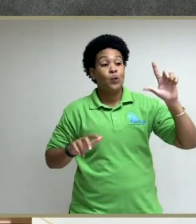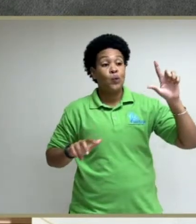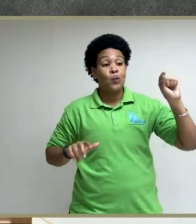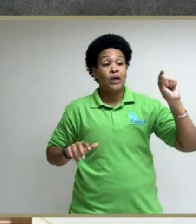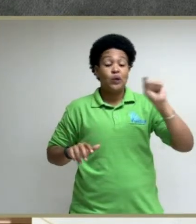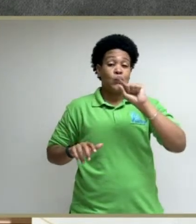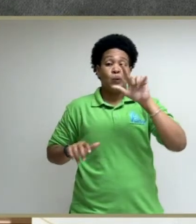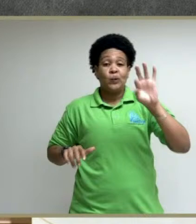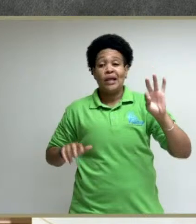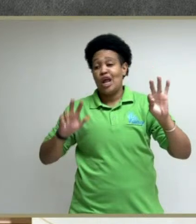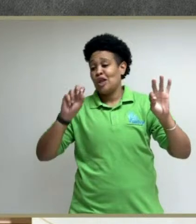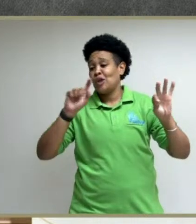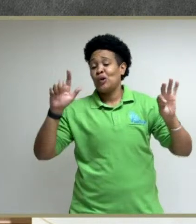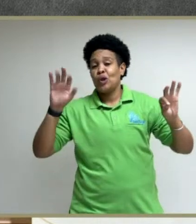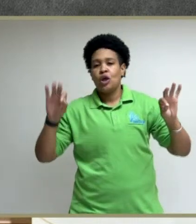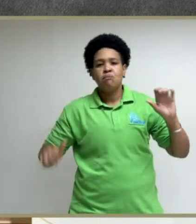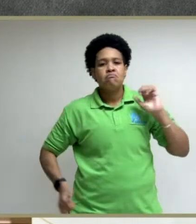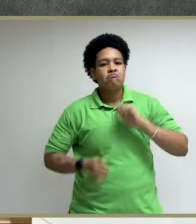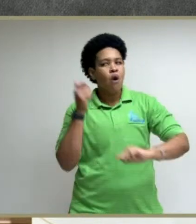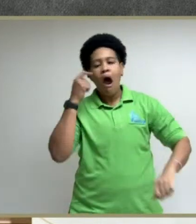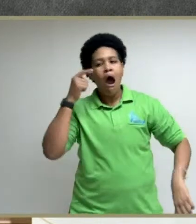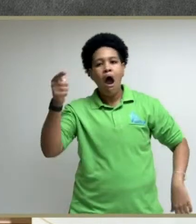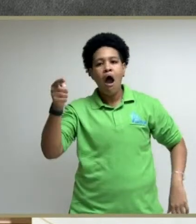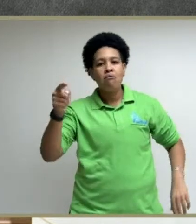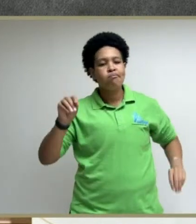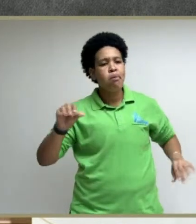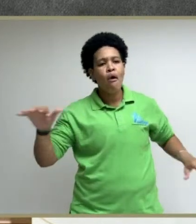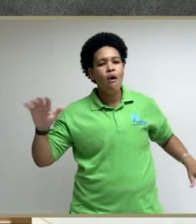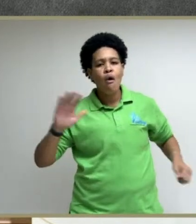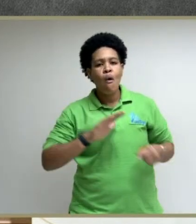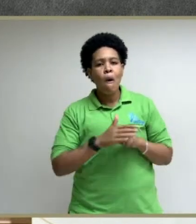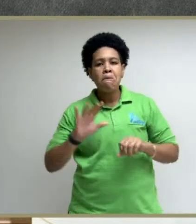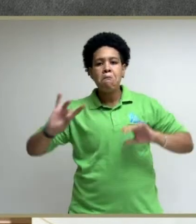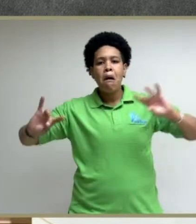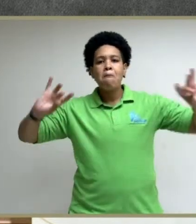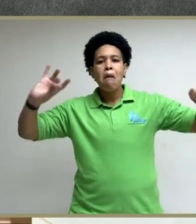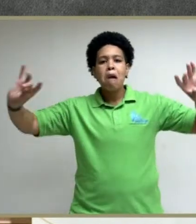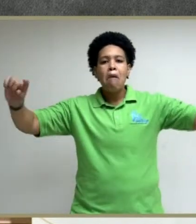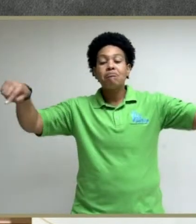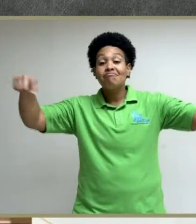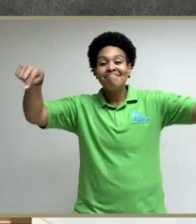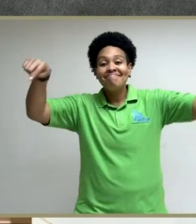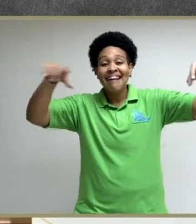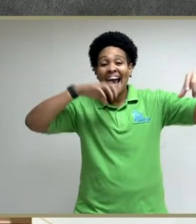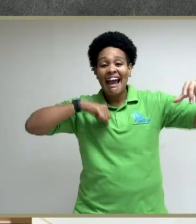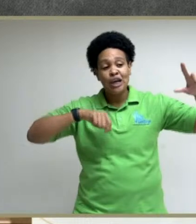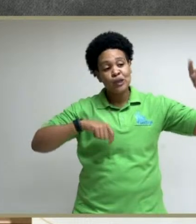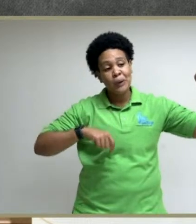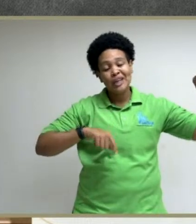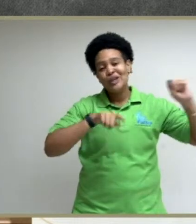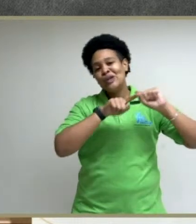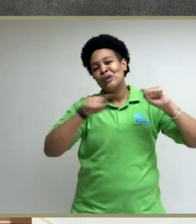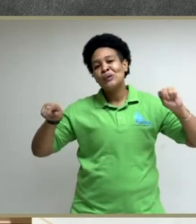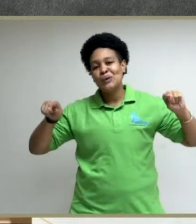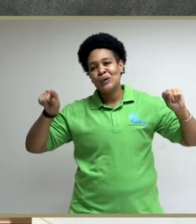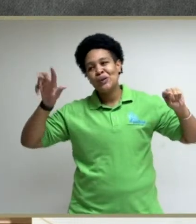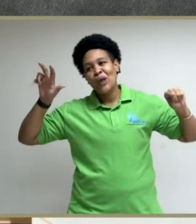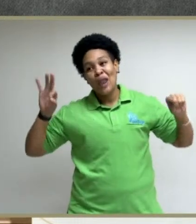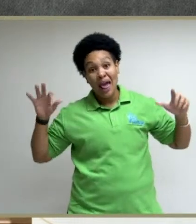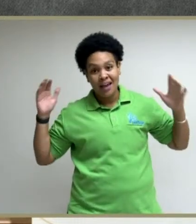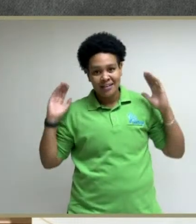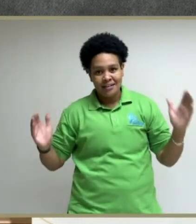very important for us to recognize that it means that many persons within this age group are still